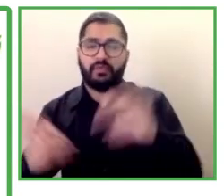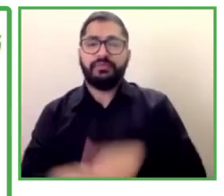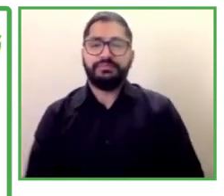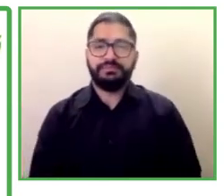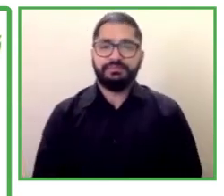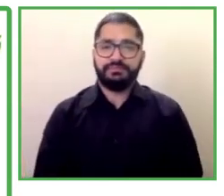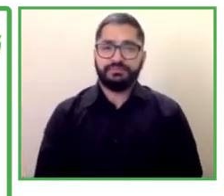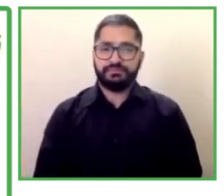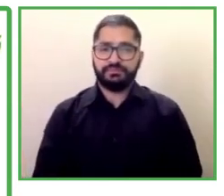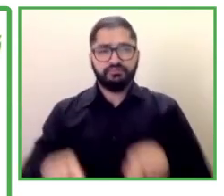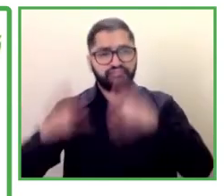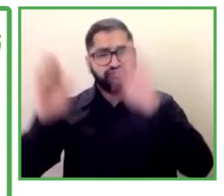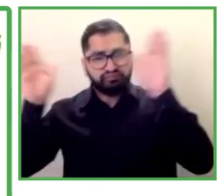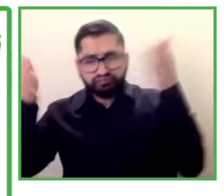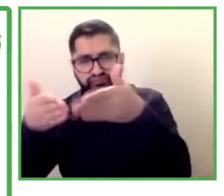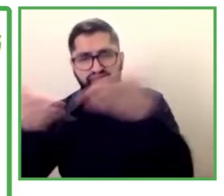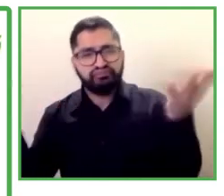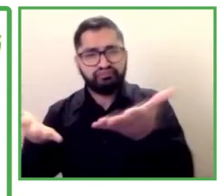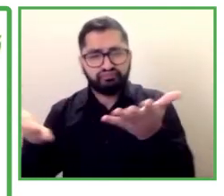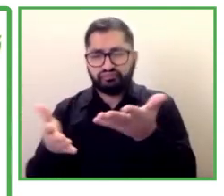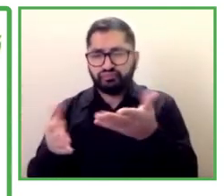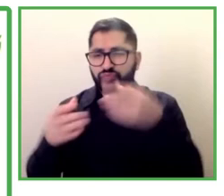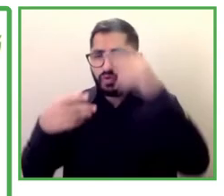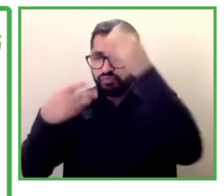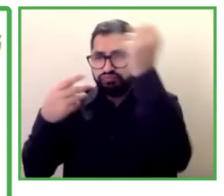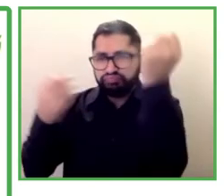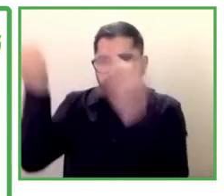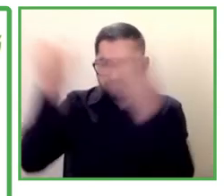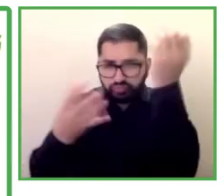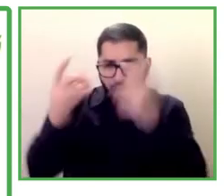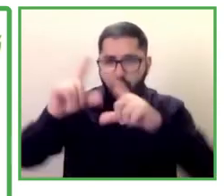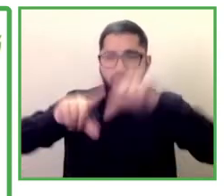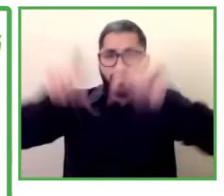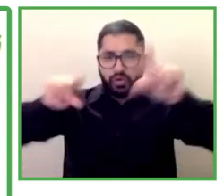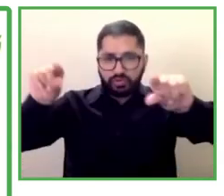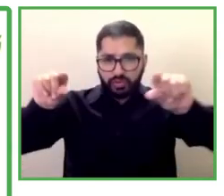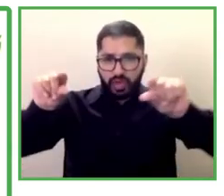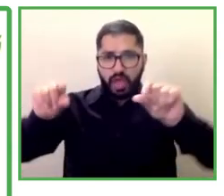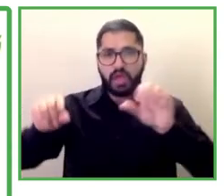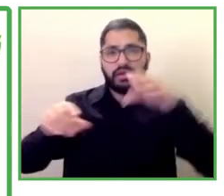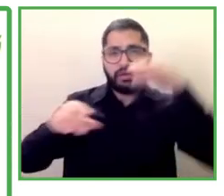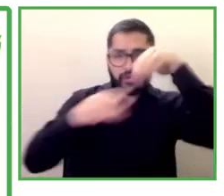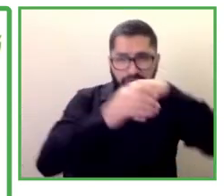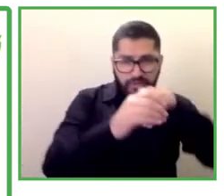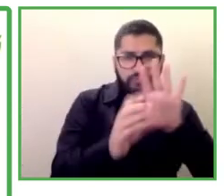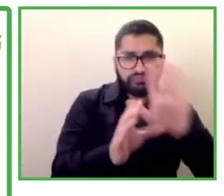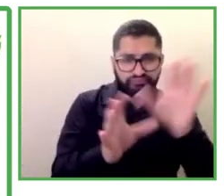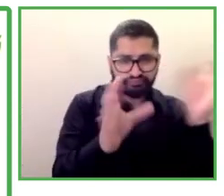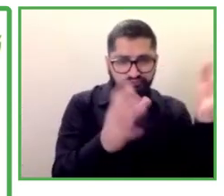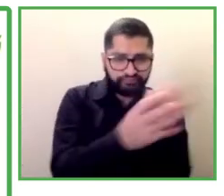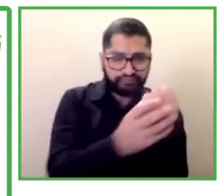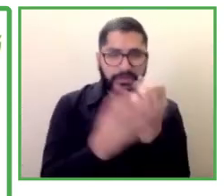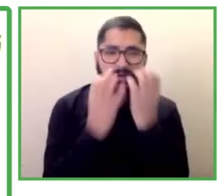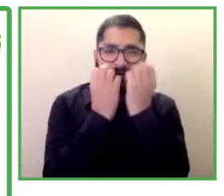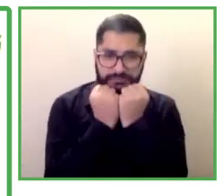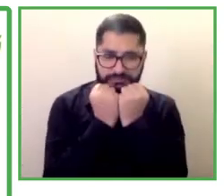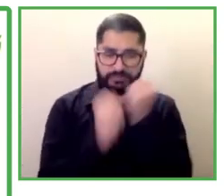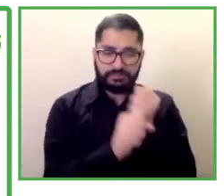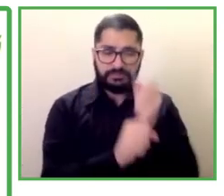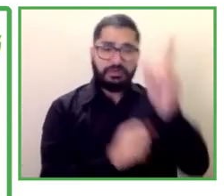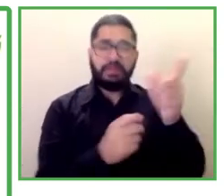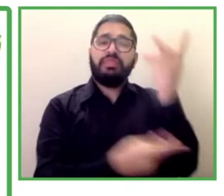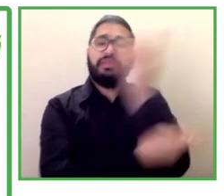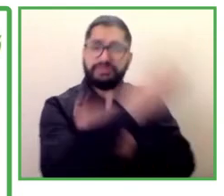to public policies, and also what we do with intellectual people with